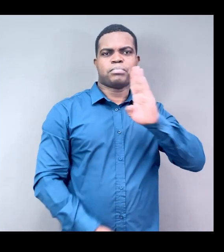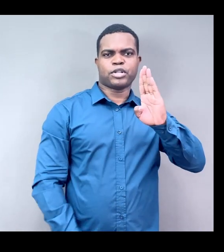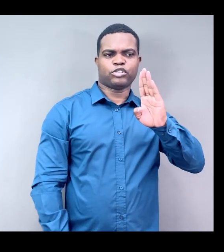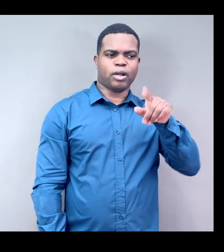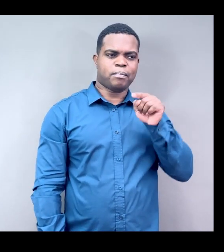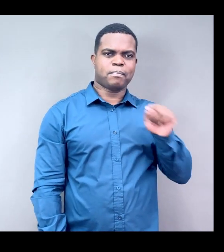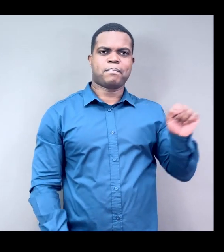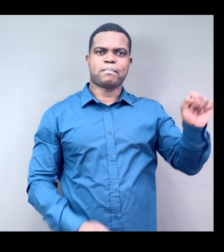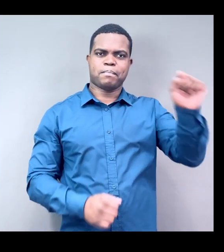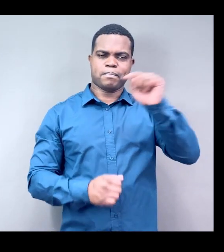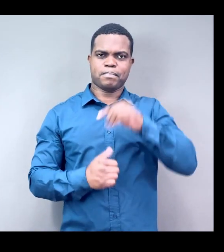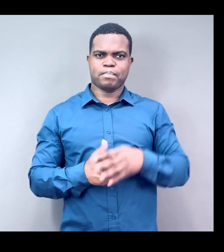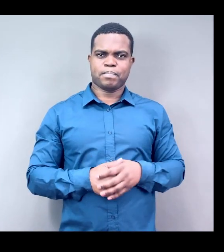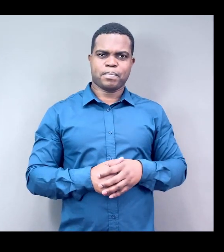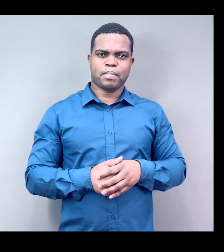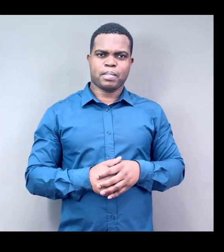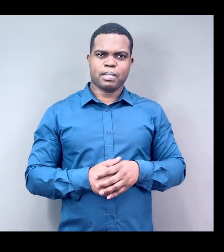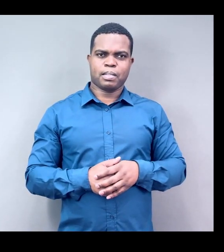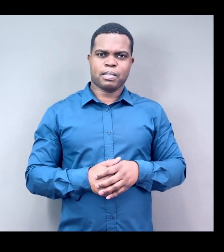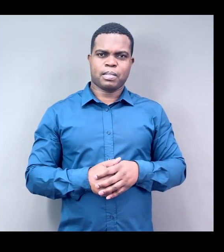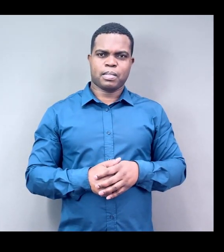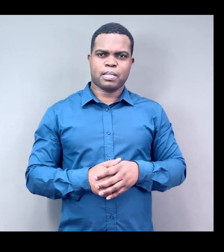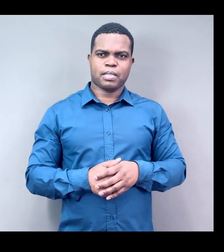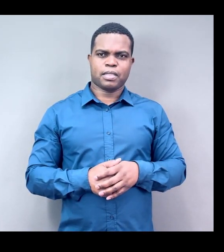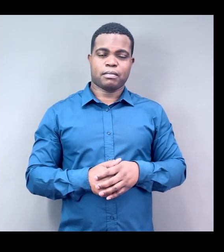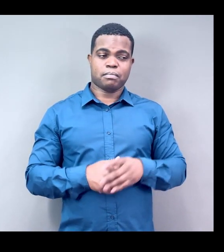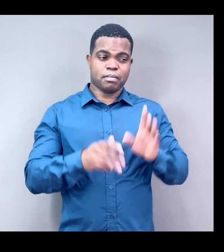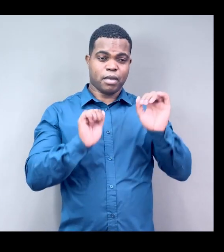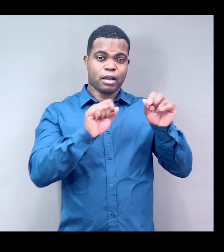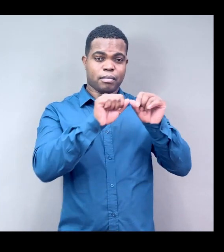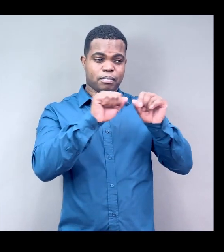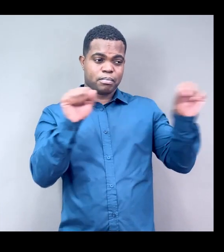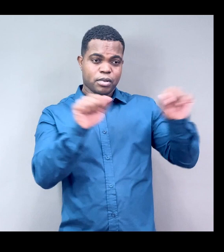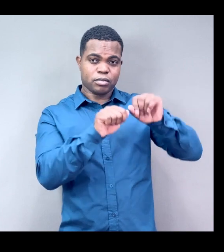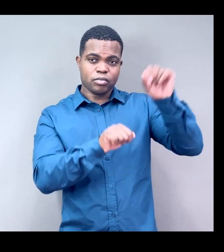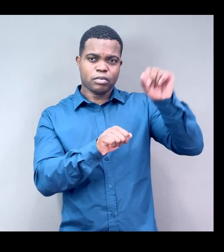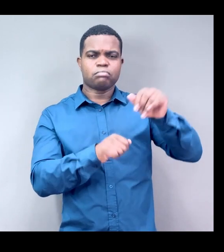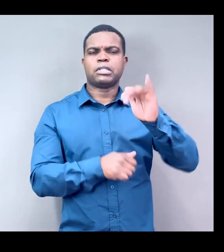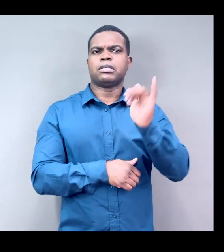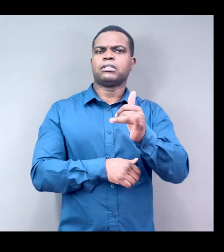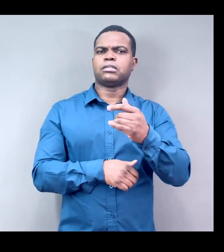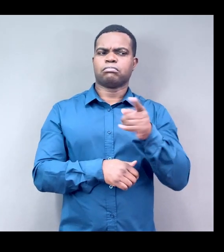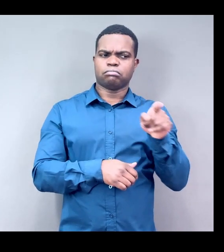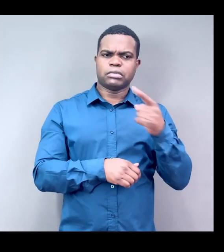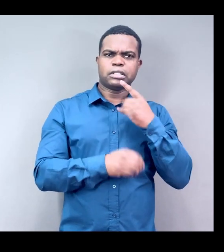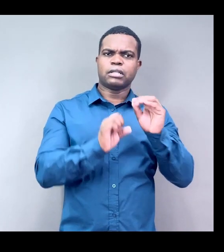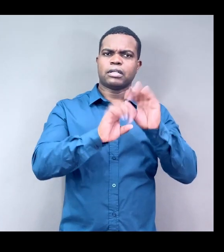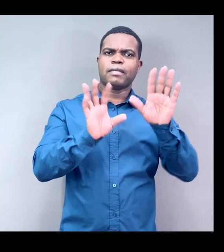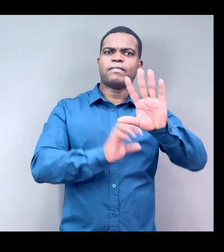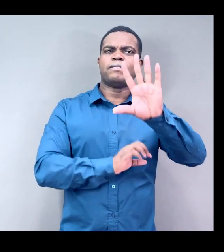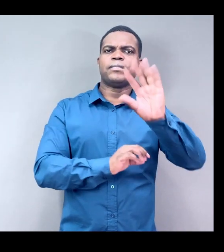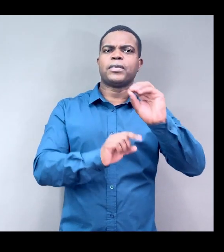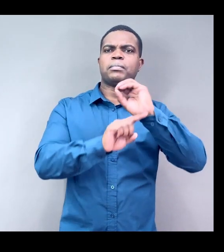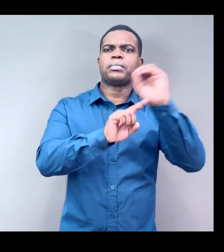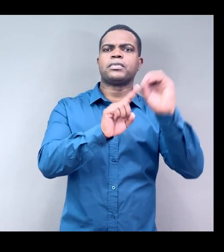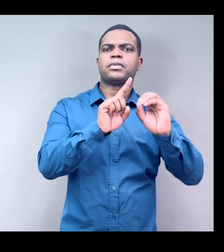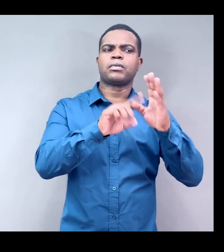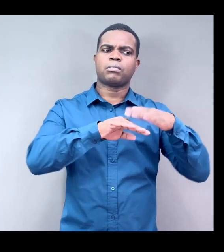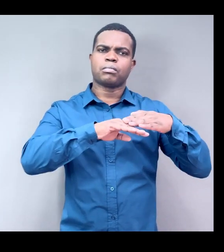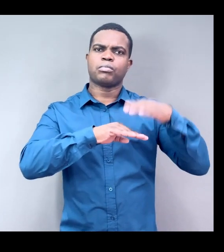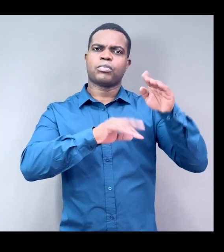Major cities. You are specific that it is across Belgium. Is it measurable? Yes, we